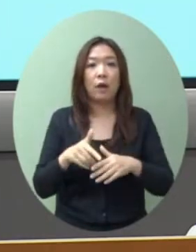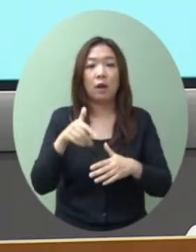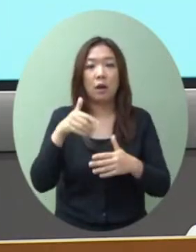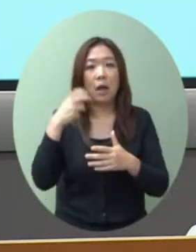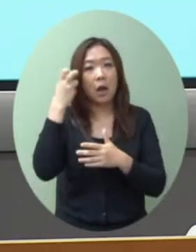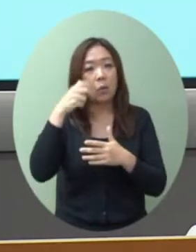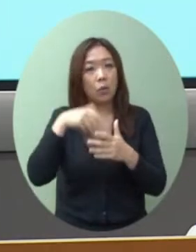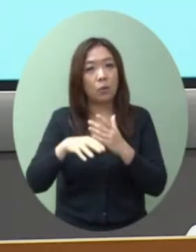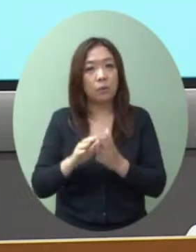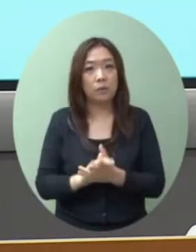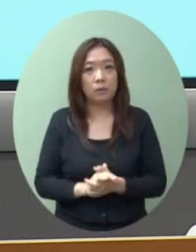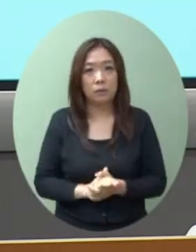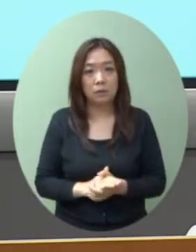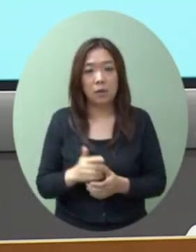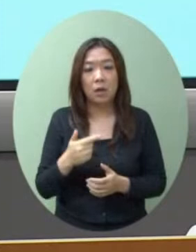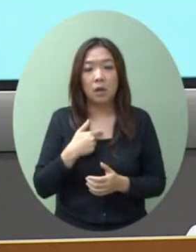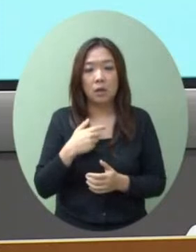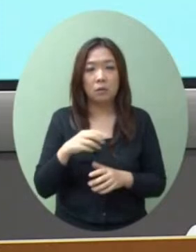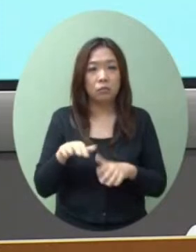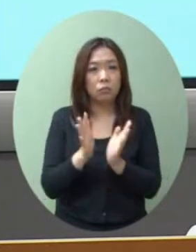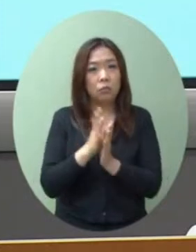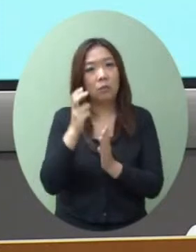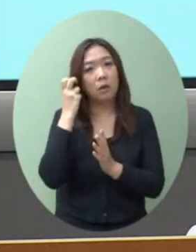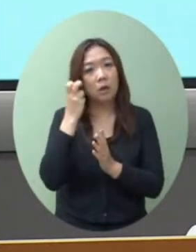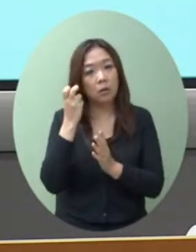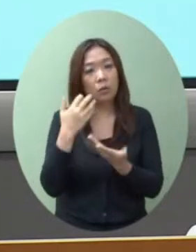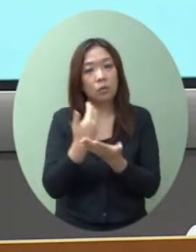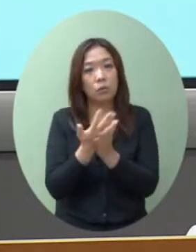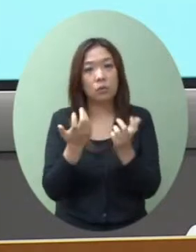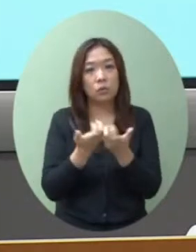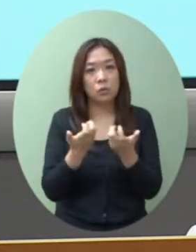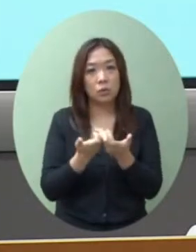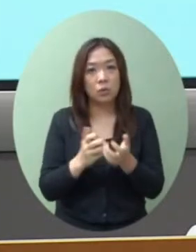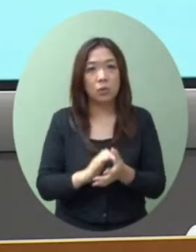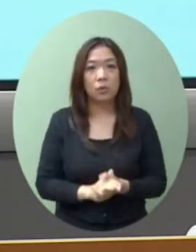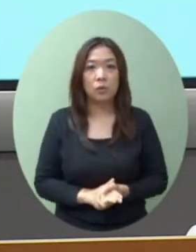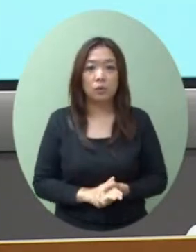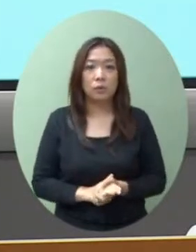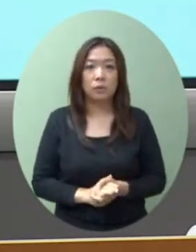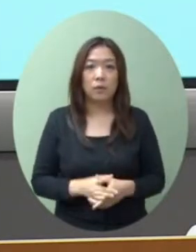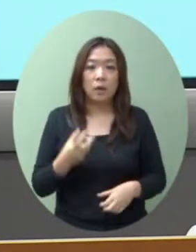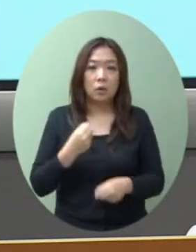views and speculations, I will not comment on them. In terms of the